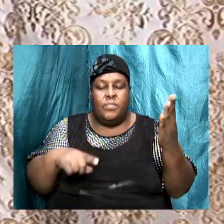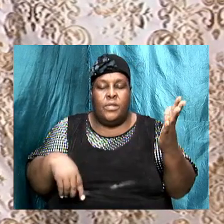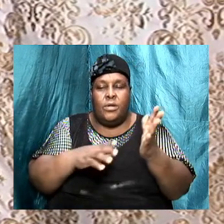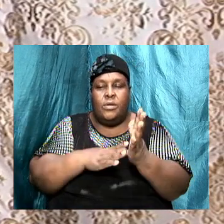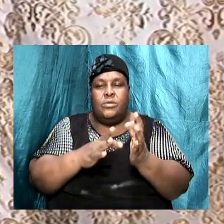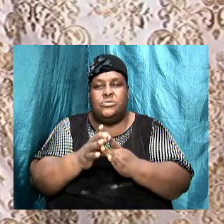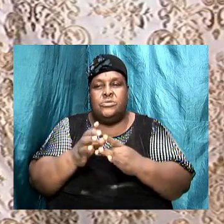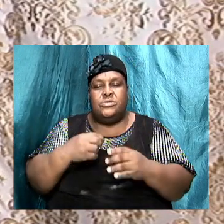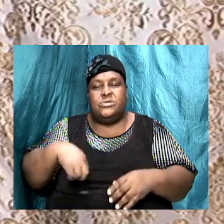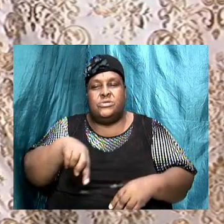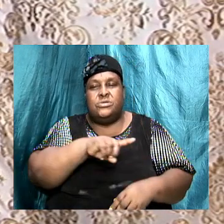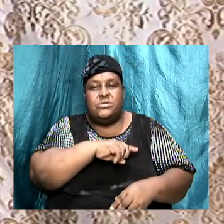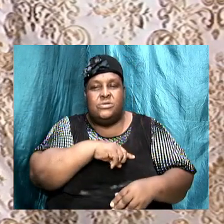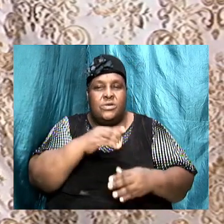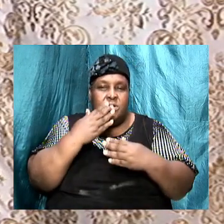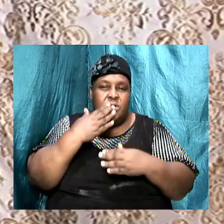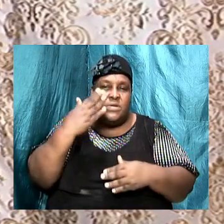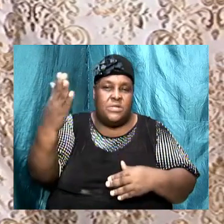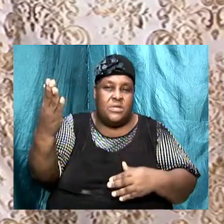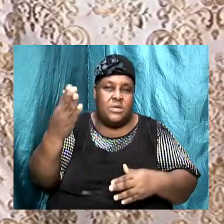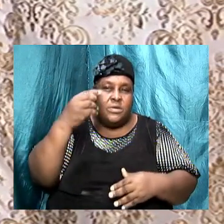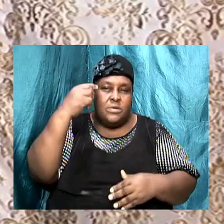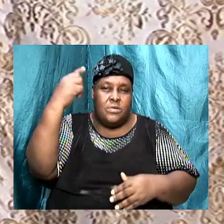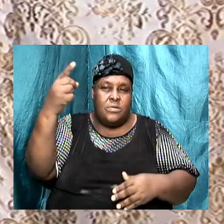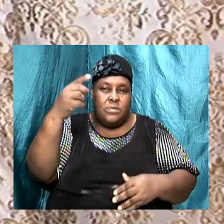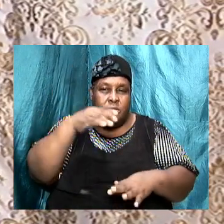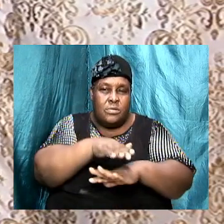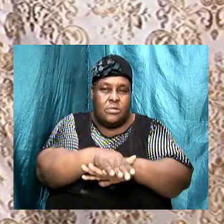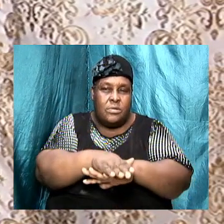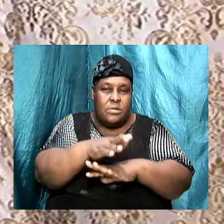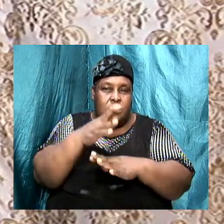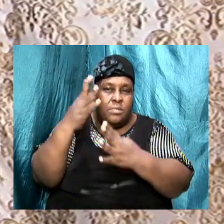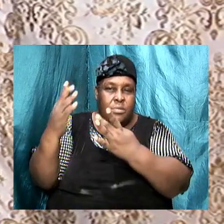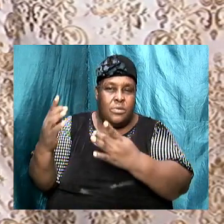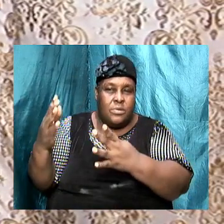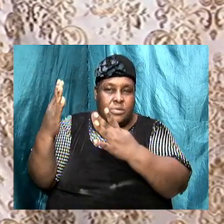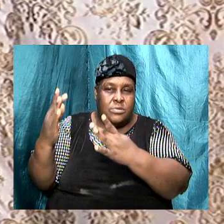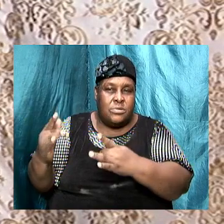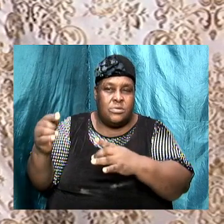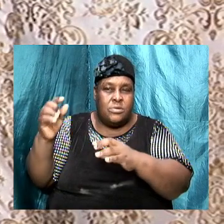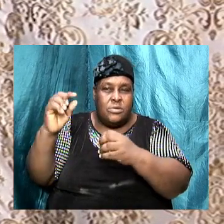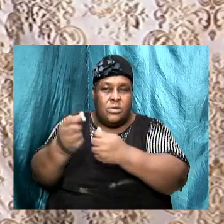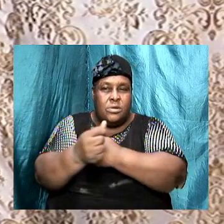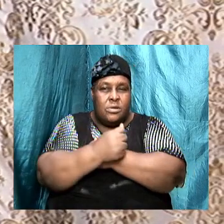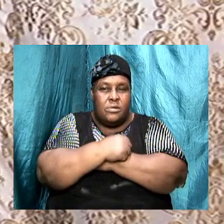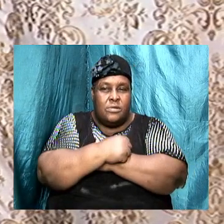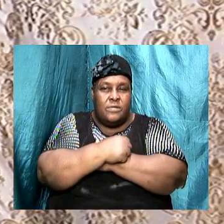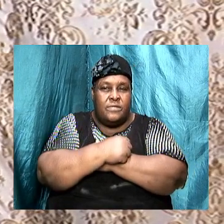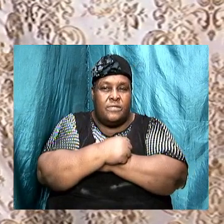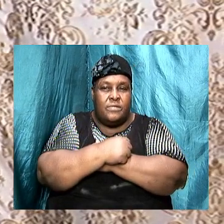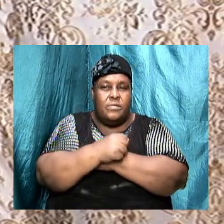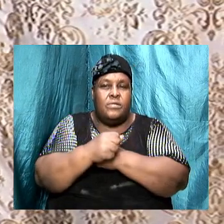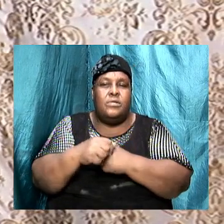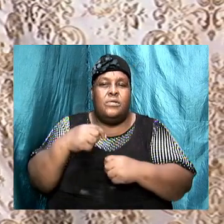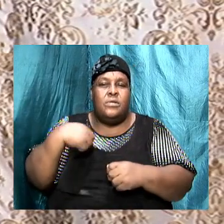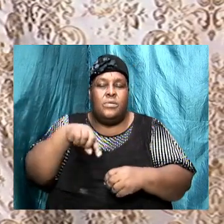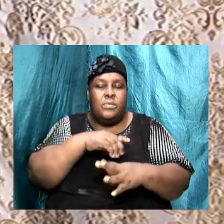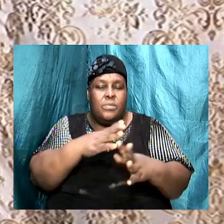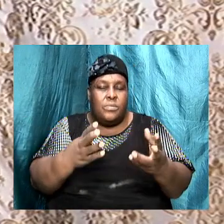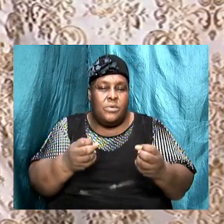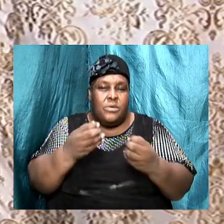Jesus, we want to thank you tonight for your mercies, and we want to thank you for your love, and we want to thank